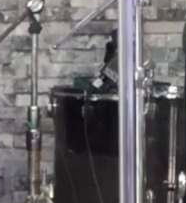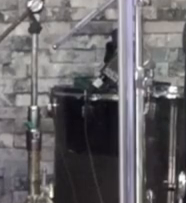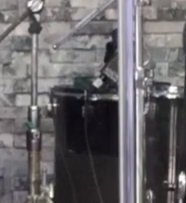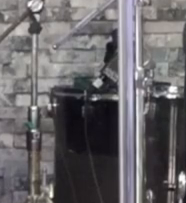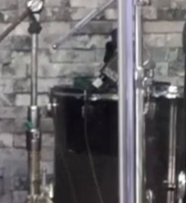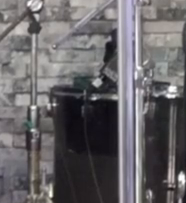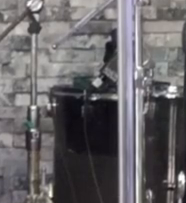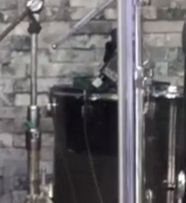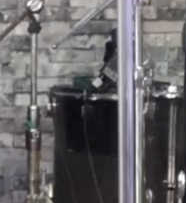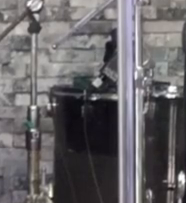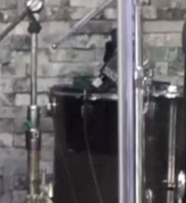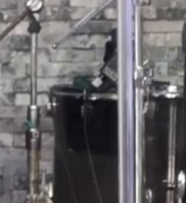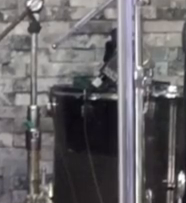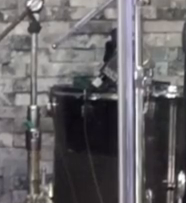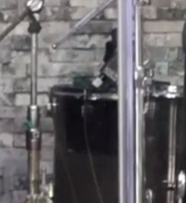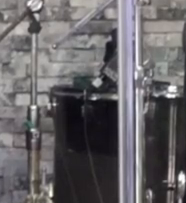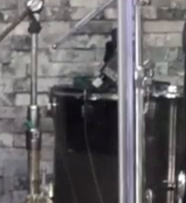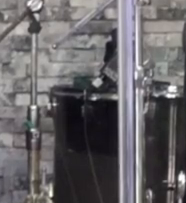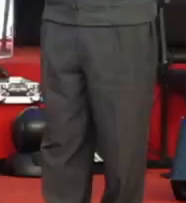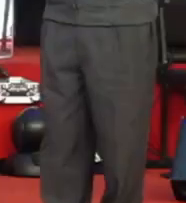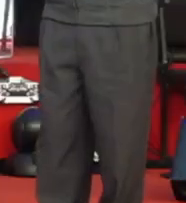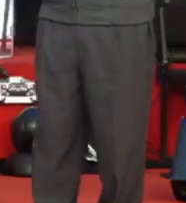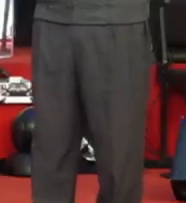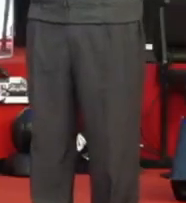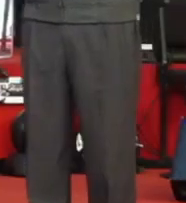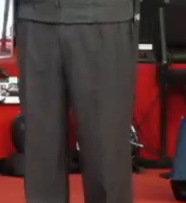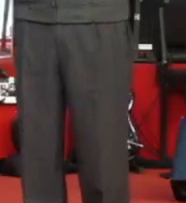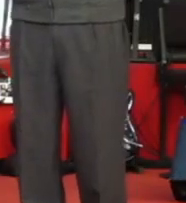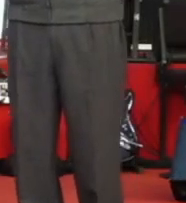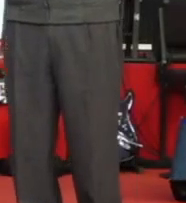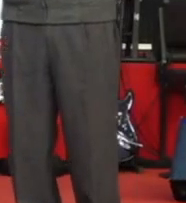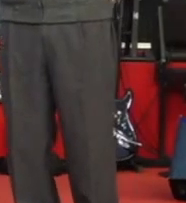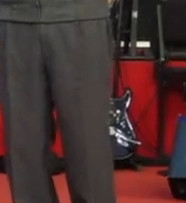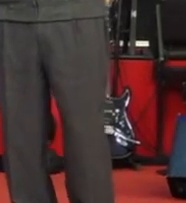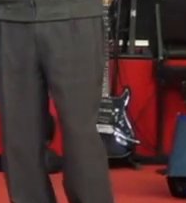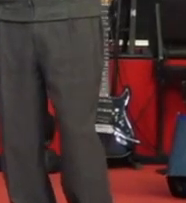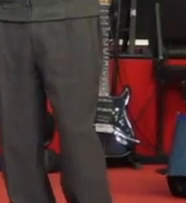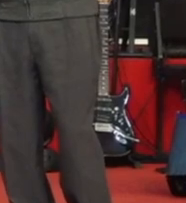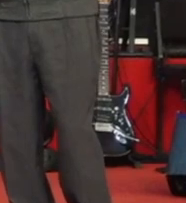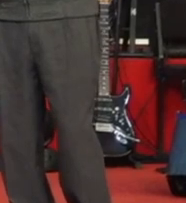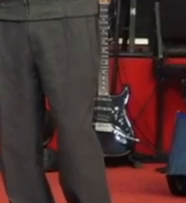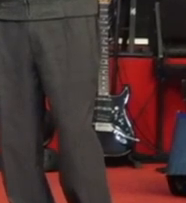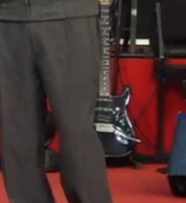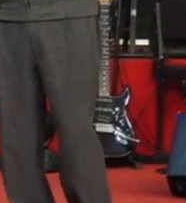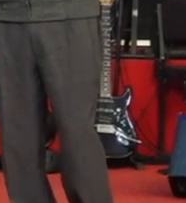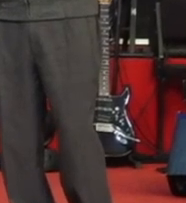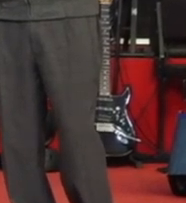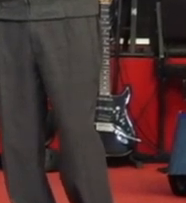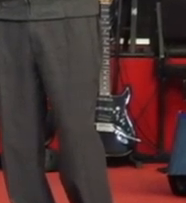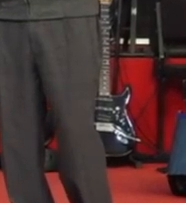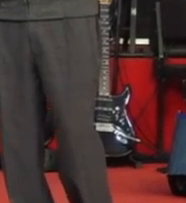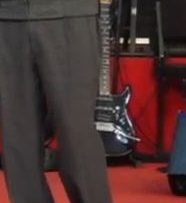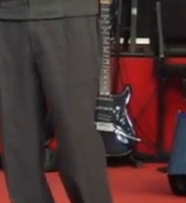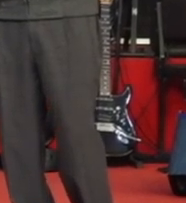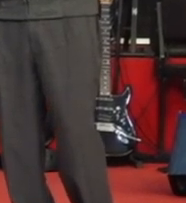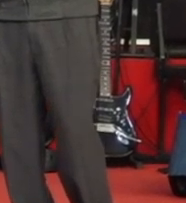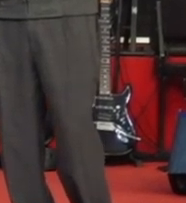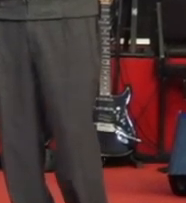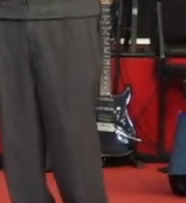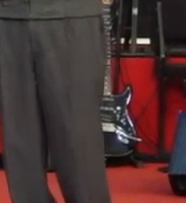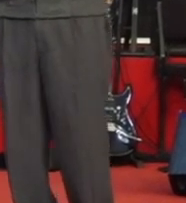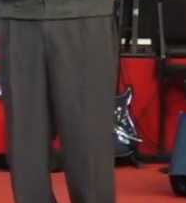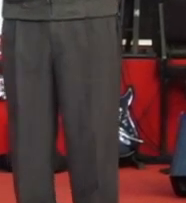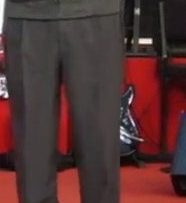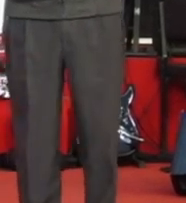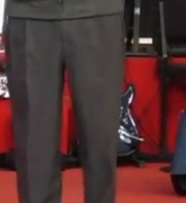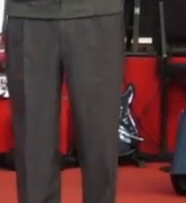harvest. Nia yetu huwa ni kupata mavuno. Or to get fruits. Ama kupata matunda. Whether it's just the normal farming. Iwe ni ukulima wa